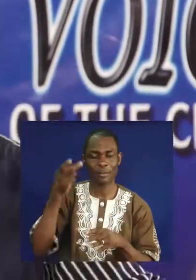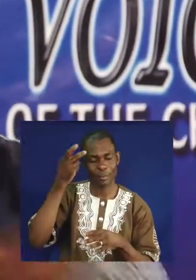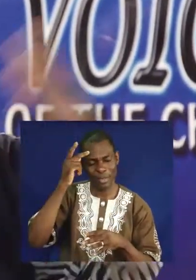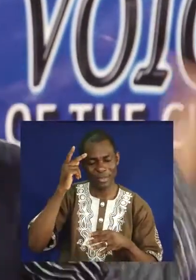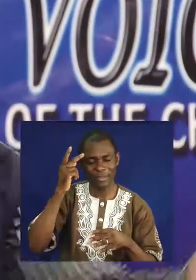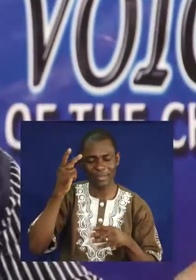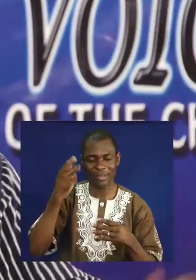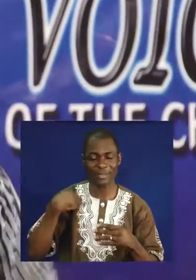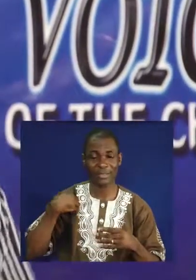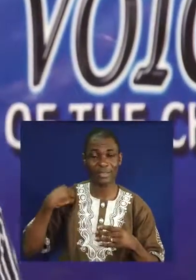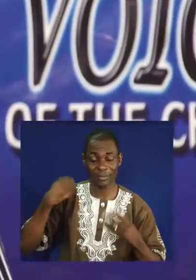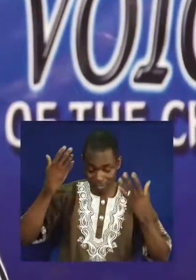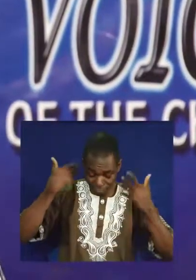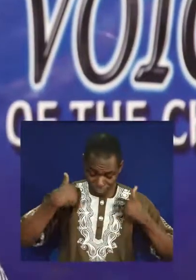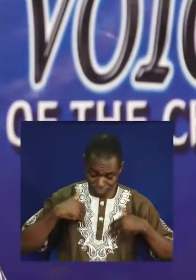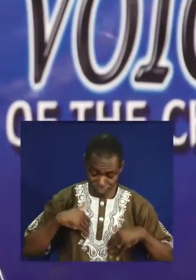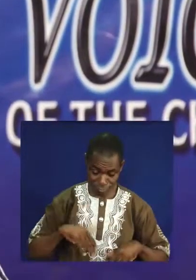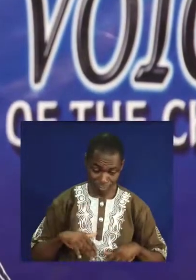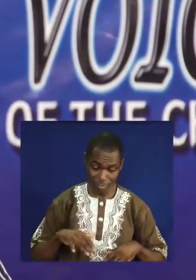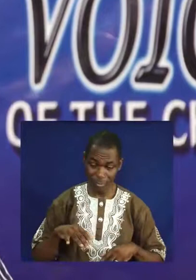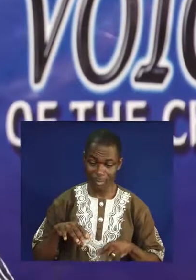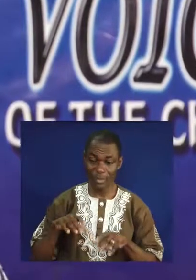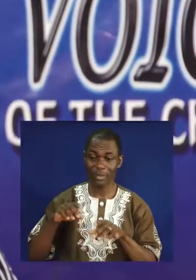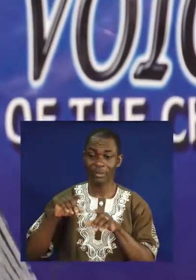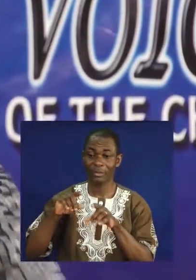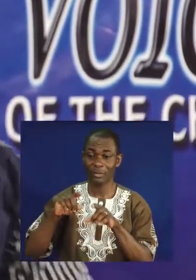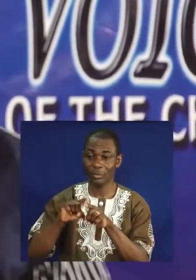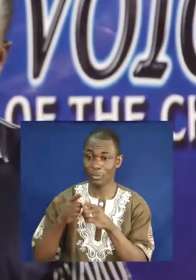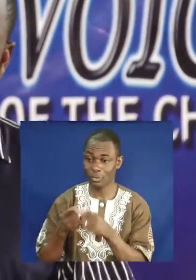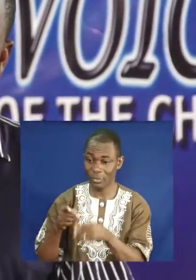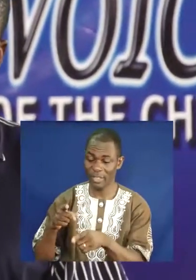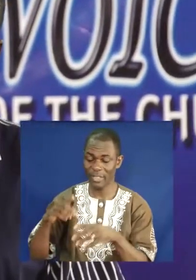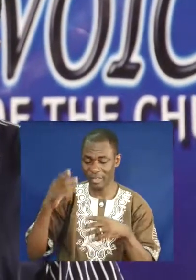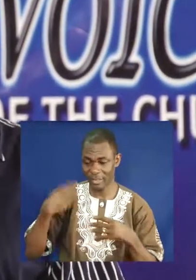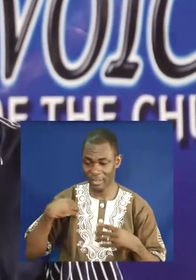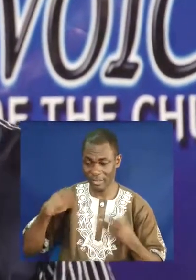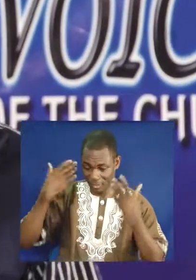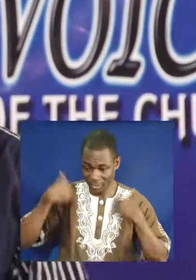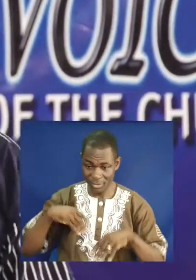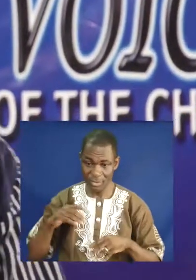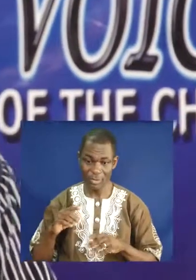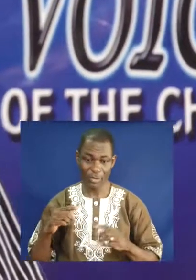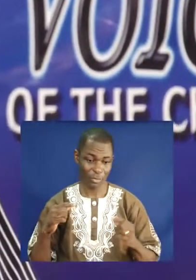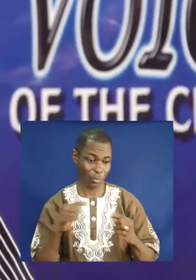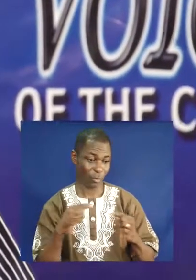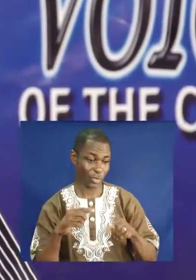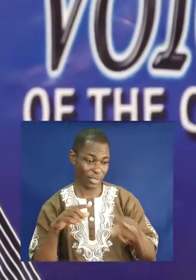ama ho so wato ama ho yo obagira ni ntre den sa. On a fait pas un outil. Et puis, moi, je suis au